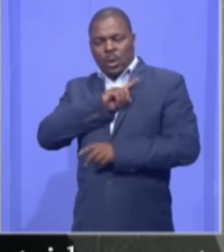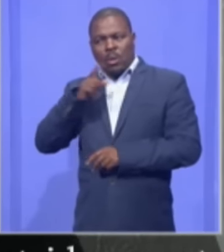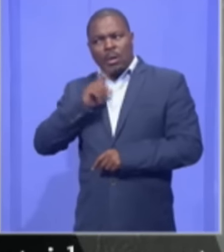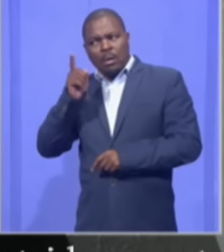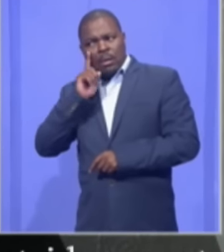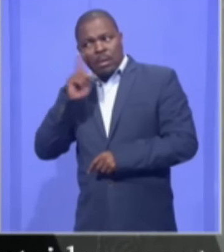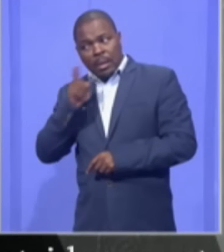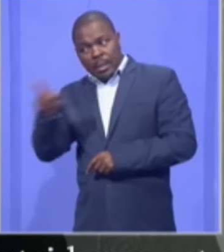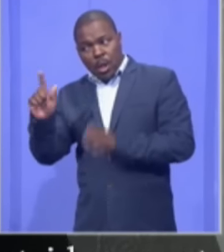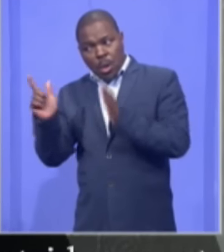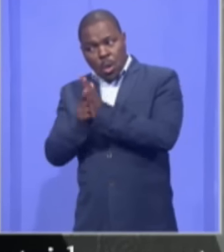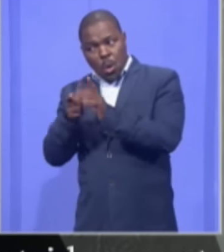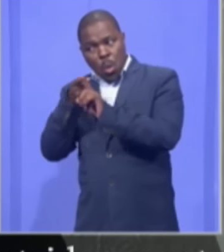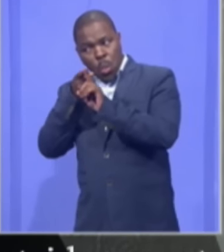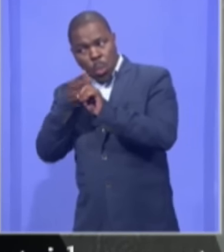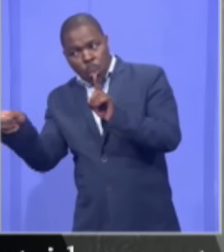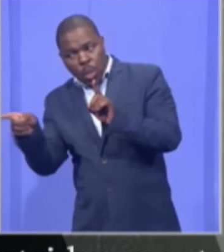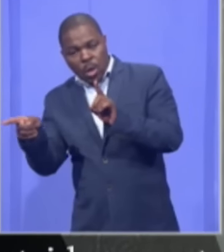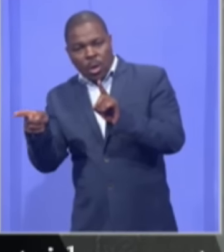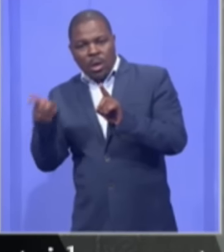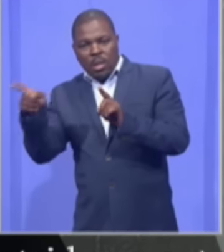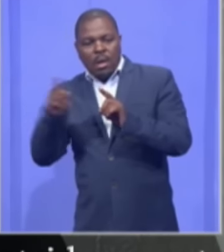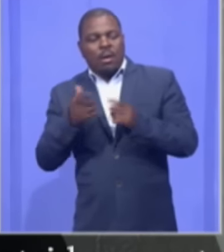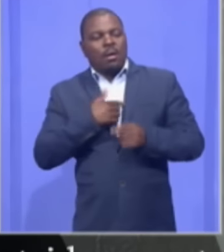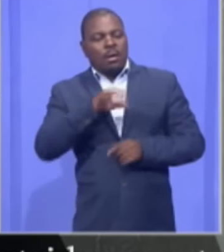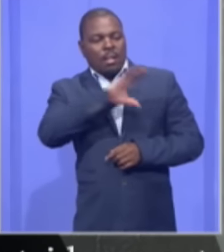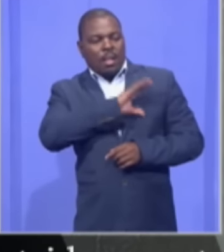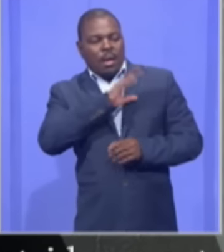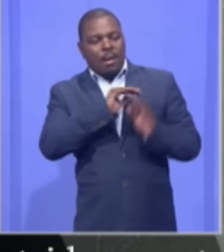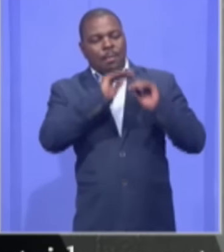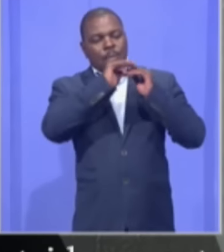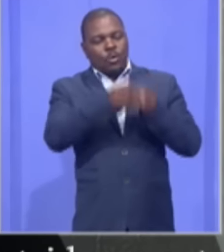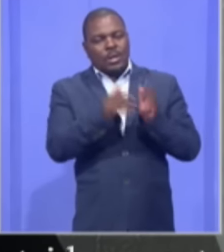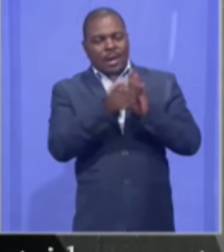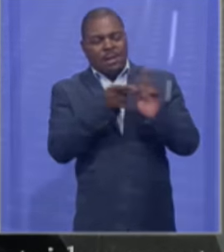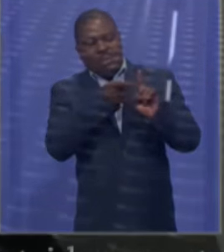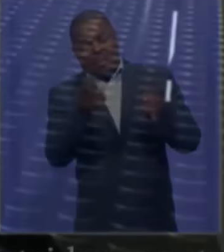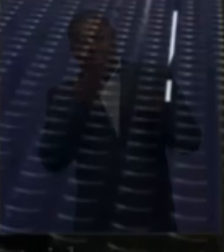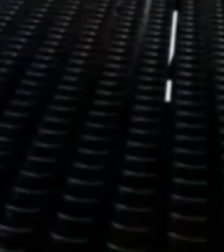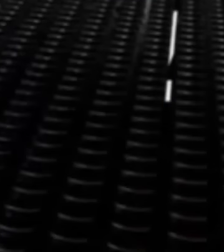le tlolomolao kgotsa tlolomolao ya Consumer Protection Act mo.